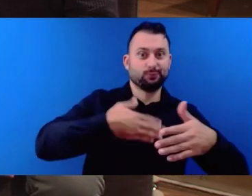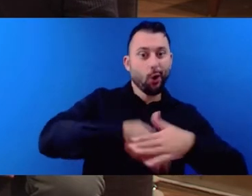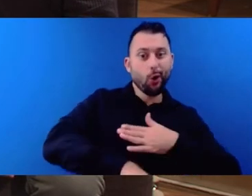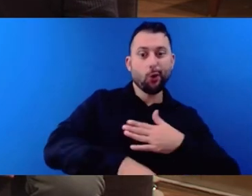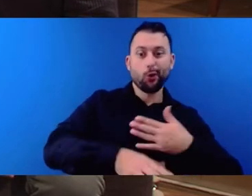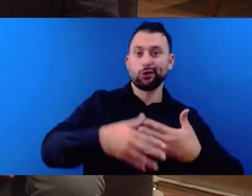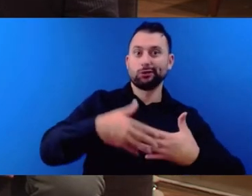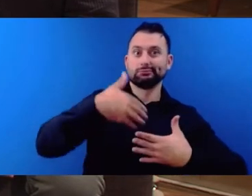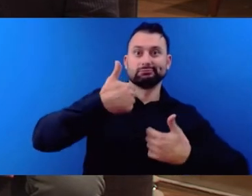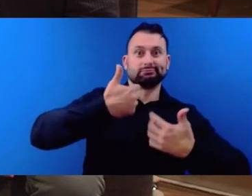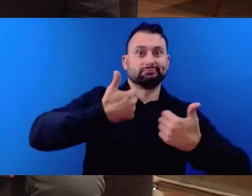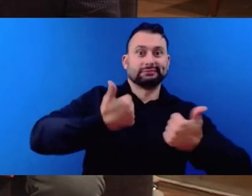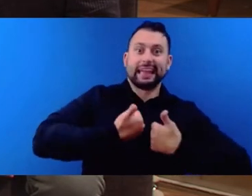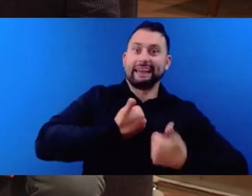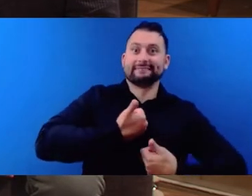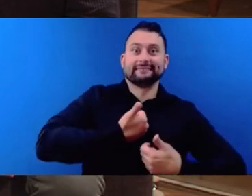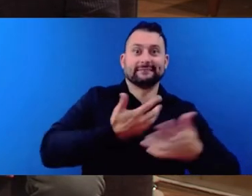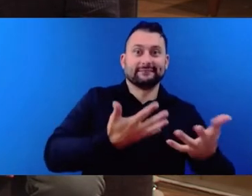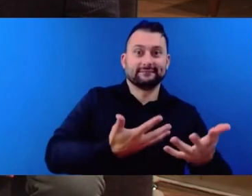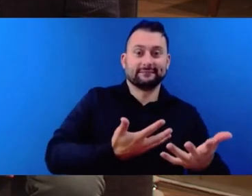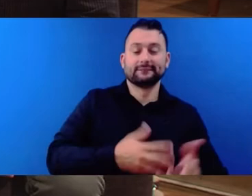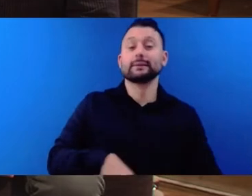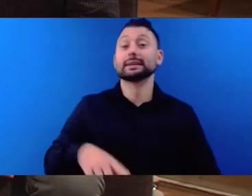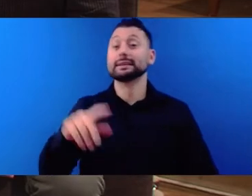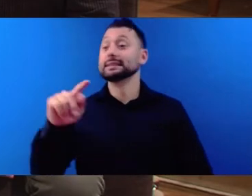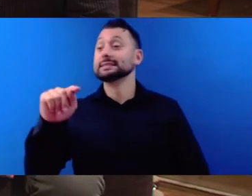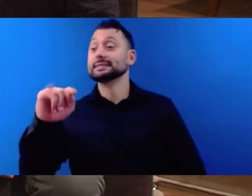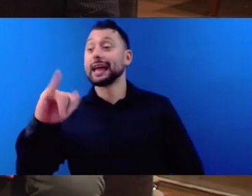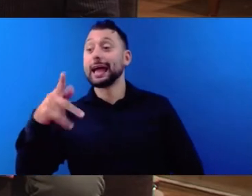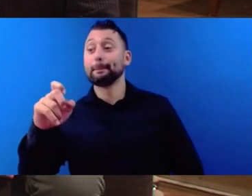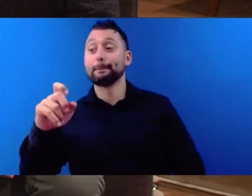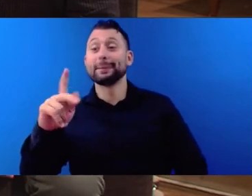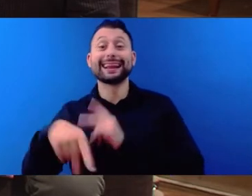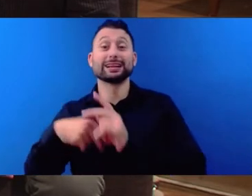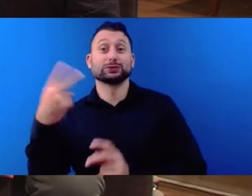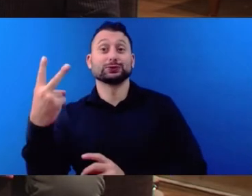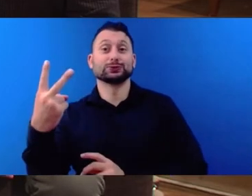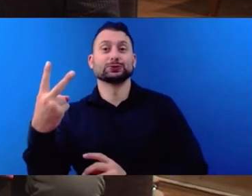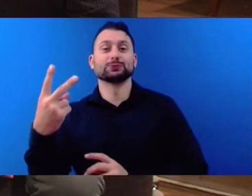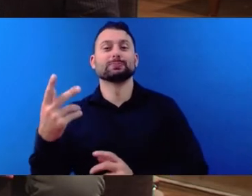the system, whereas